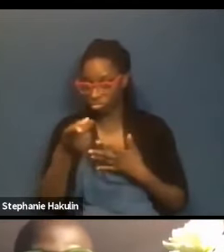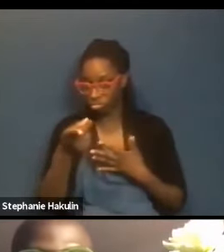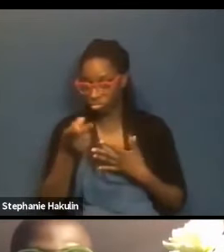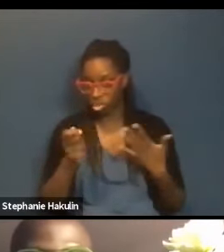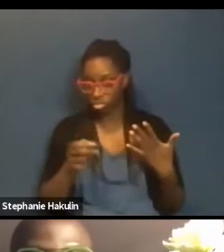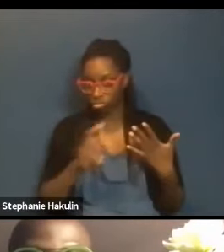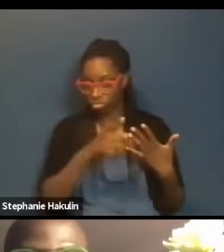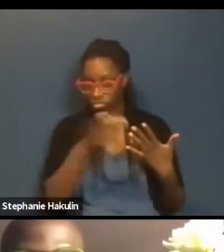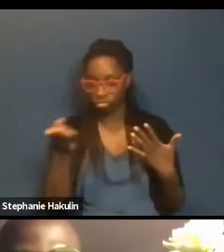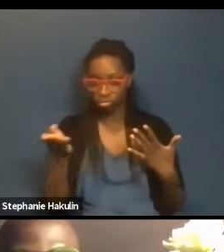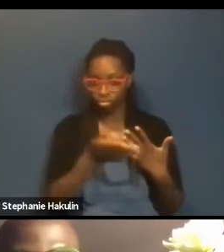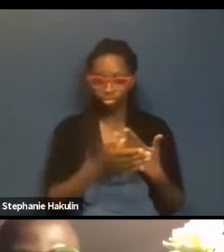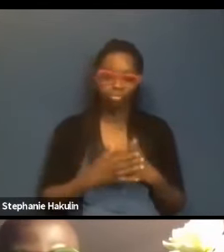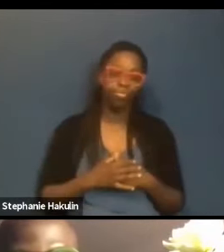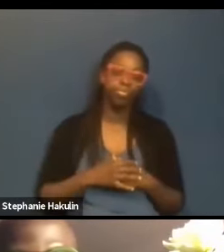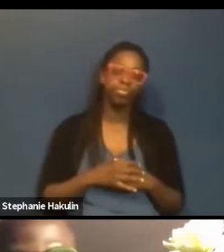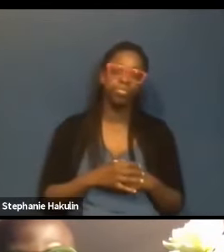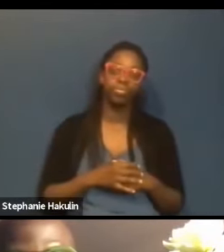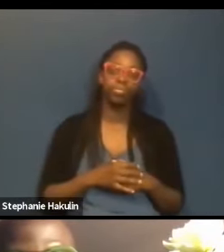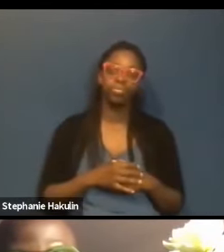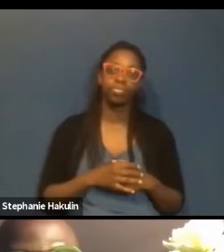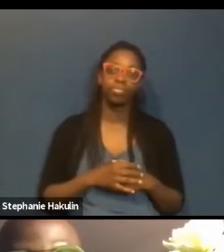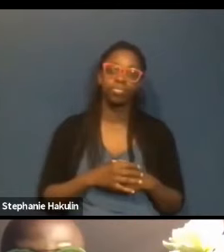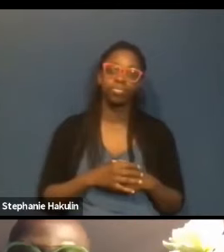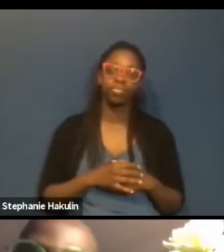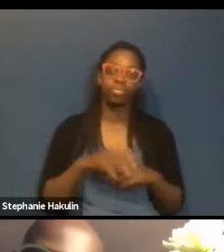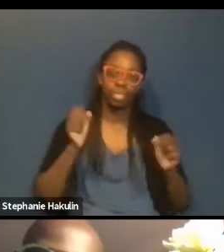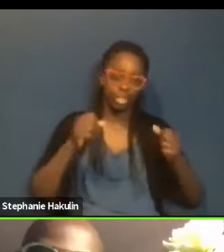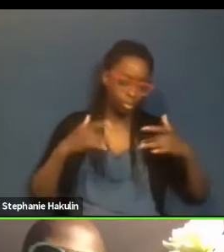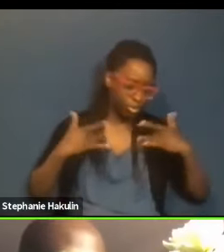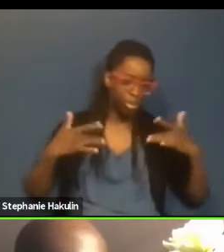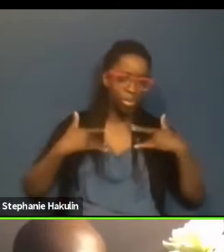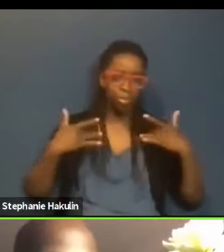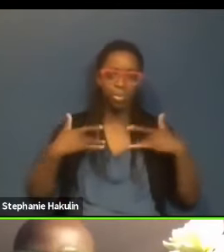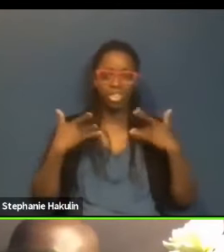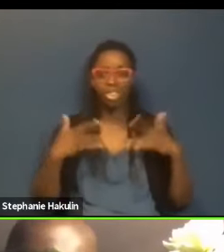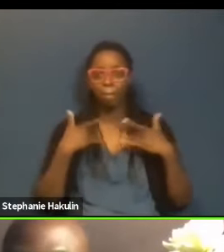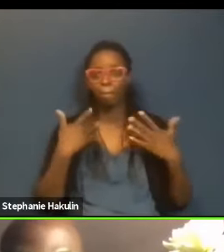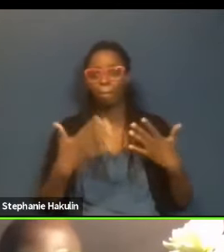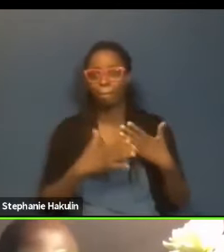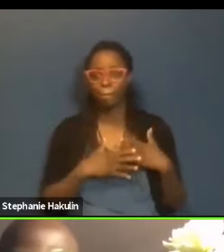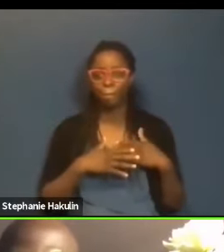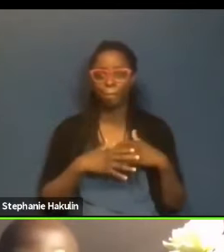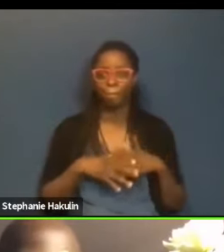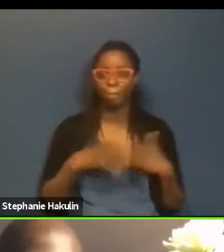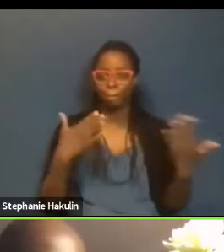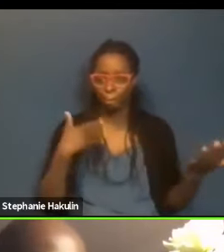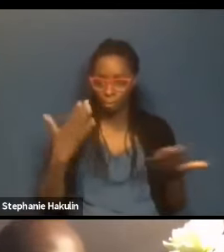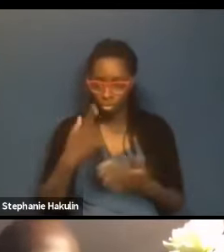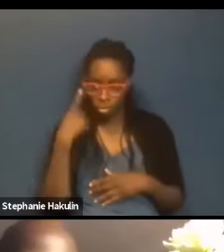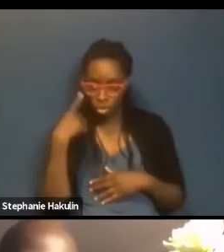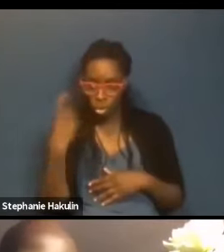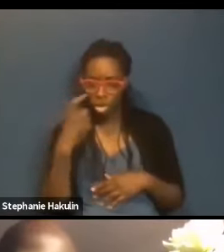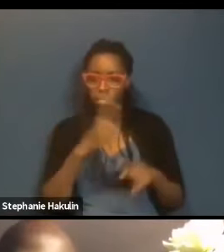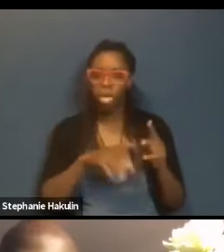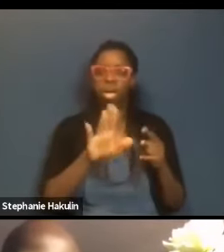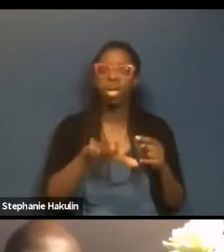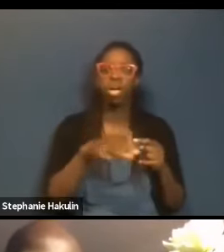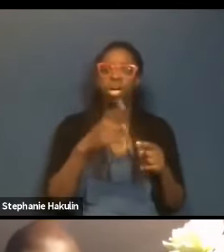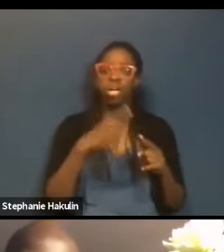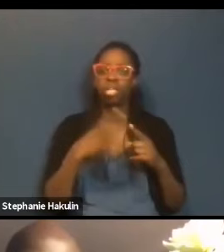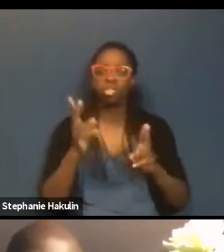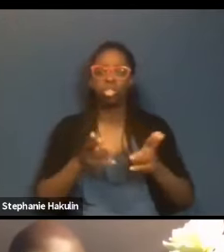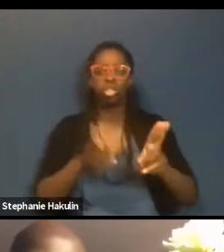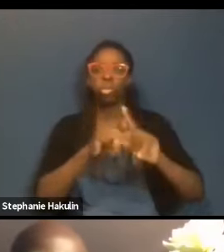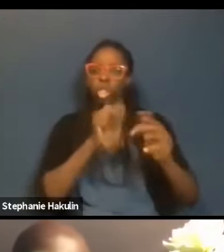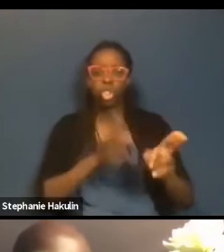What's up, what's up, what's up? I'm actually still waiting on one score, so oh, yeah. If you are that judge, no, no, no worries. I love being able to call somebody out. Hey,